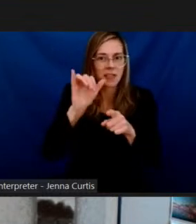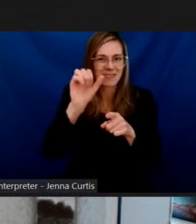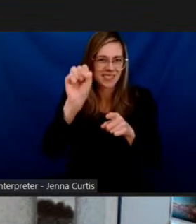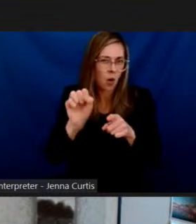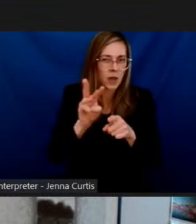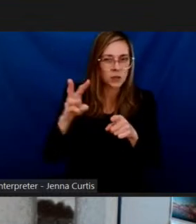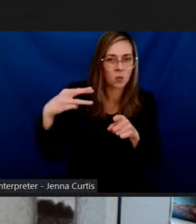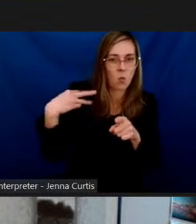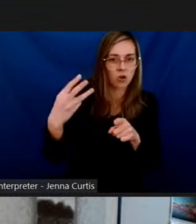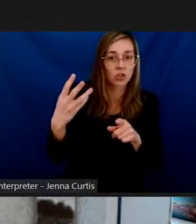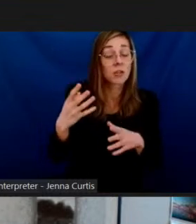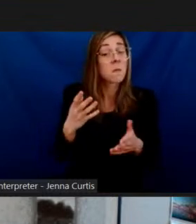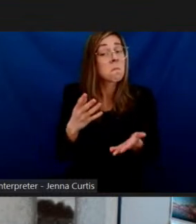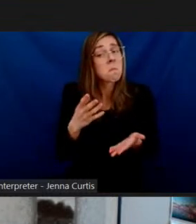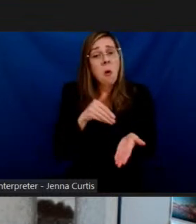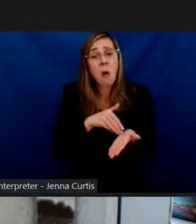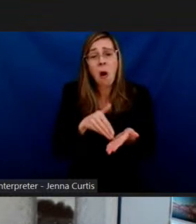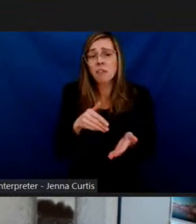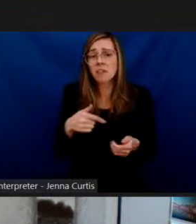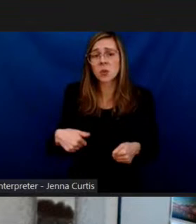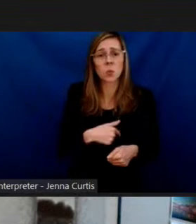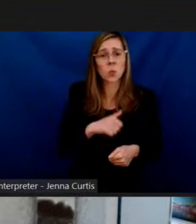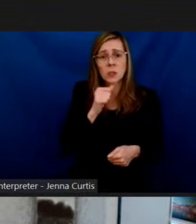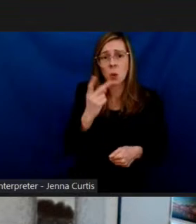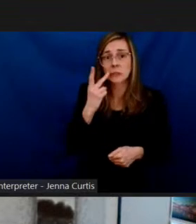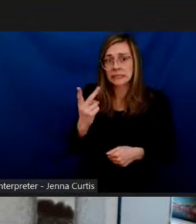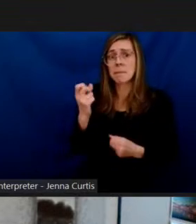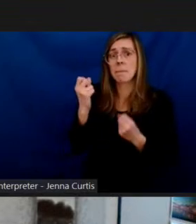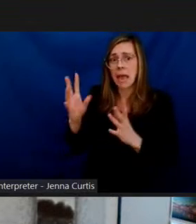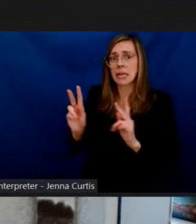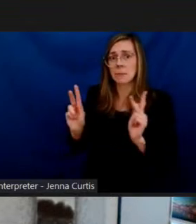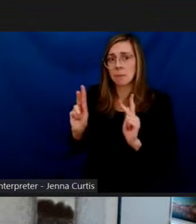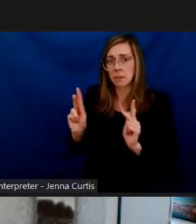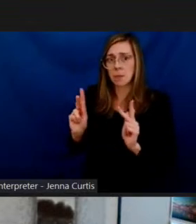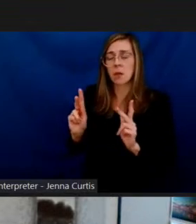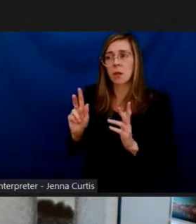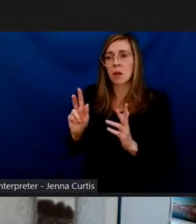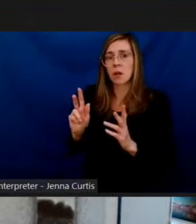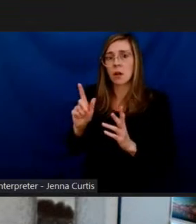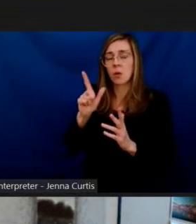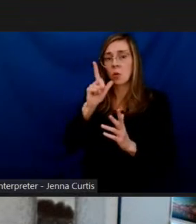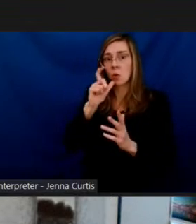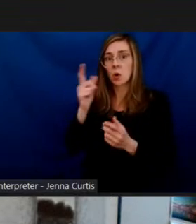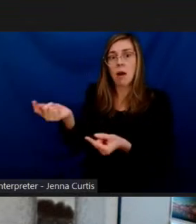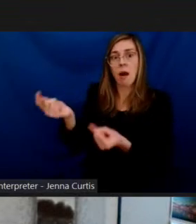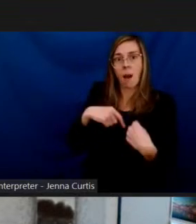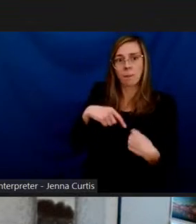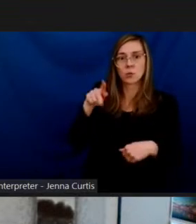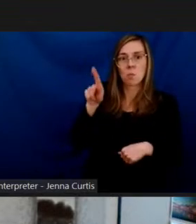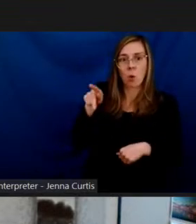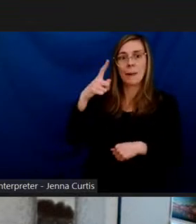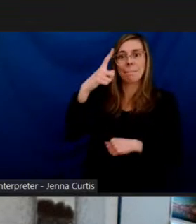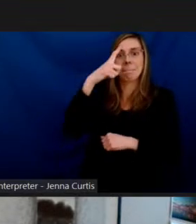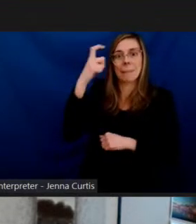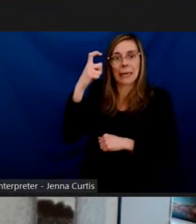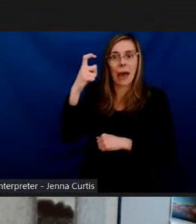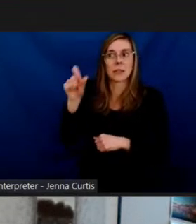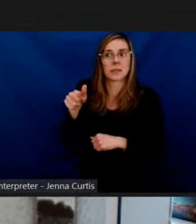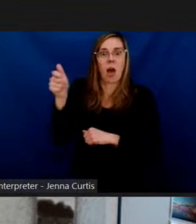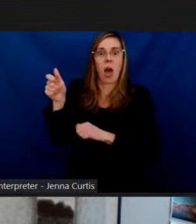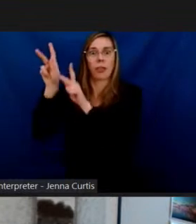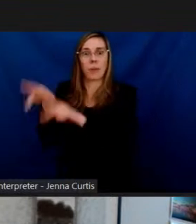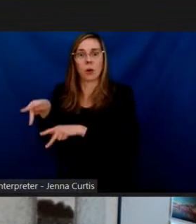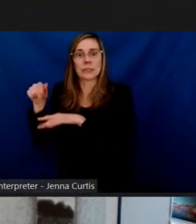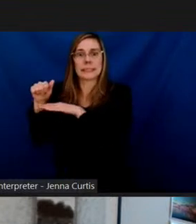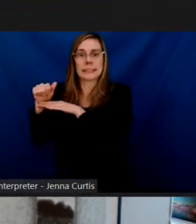been intentionally sent to the city of Portland. I know anecdotally it has happened from time to time. I don't think it's a